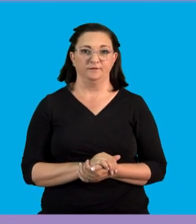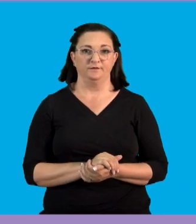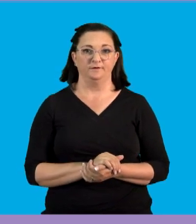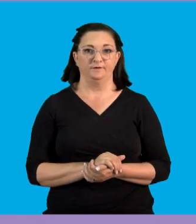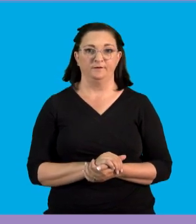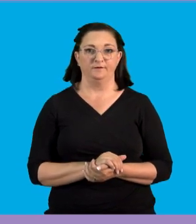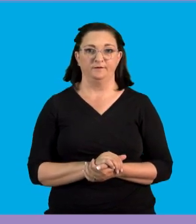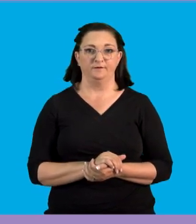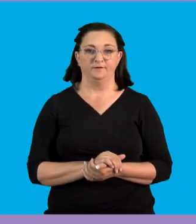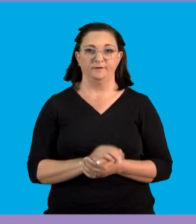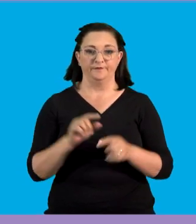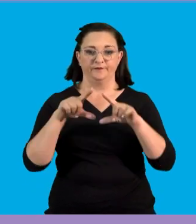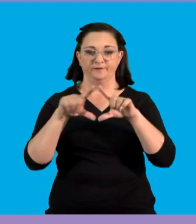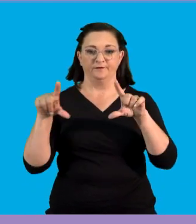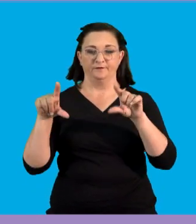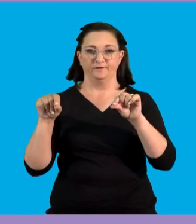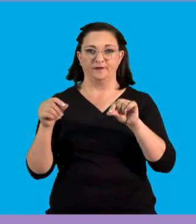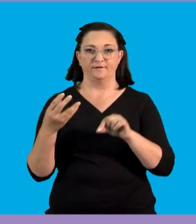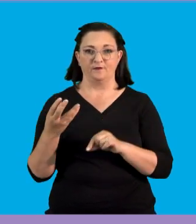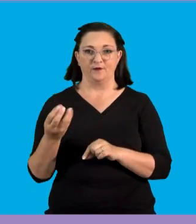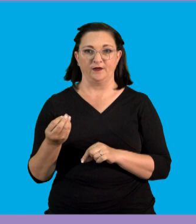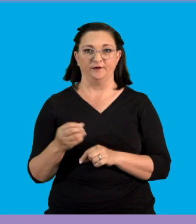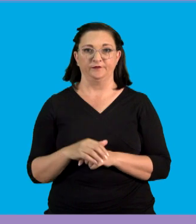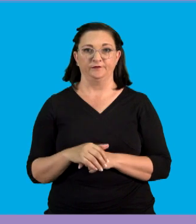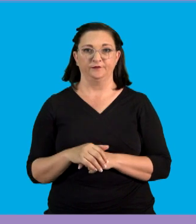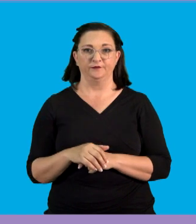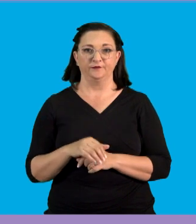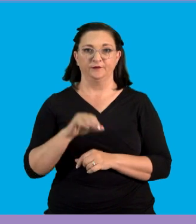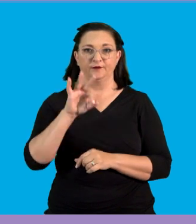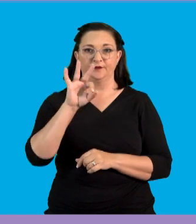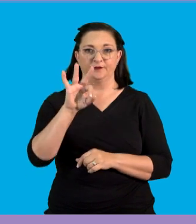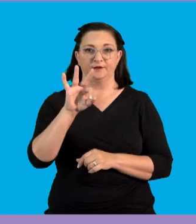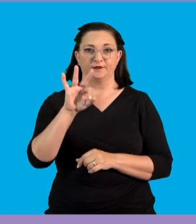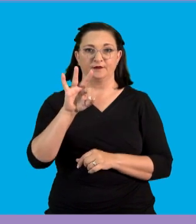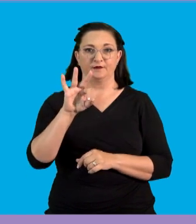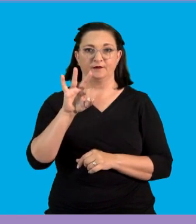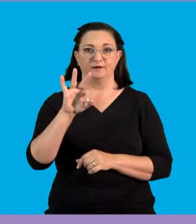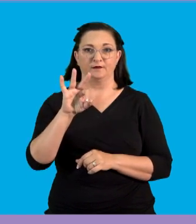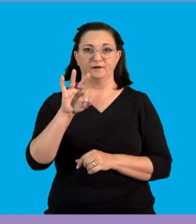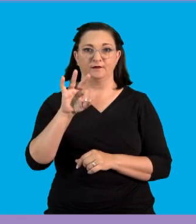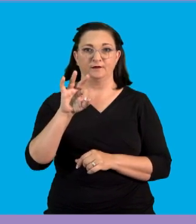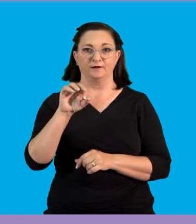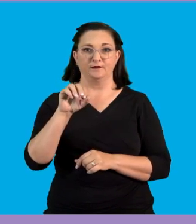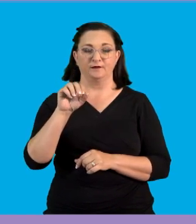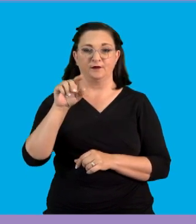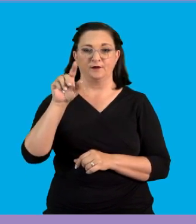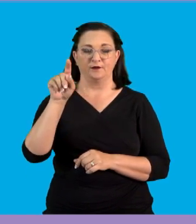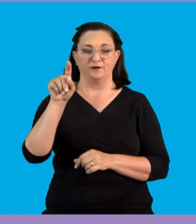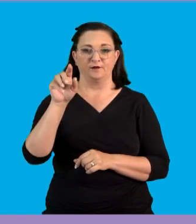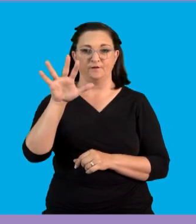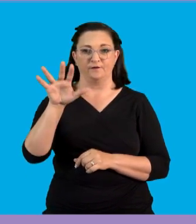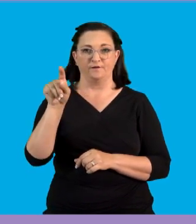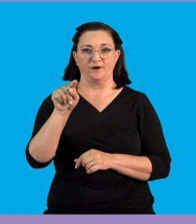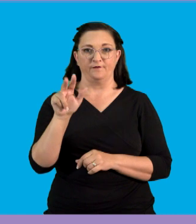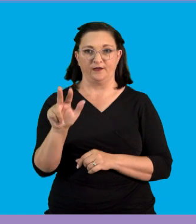here, and we are going to just label it here as having a length of 3